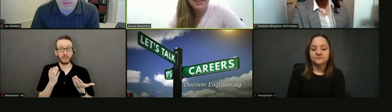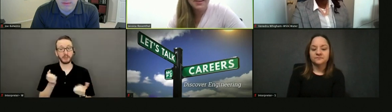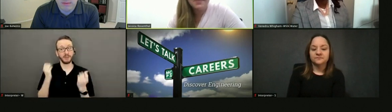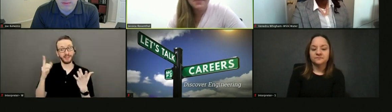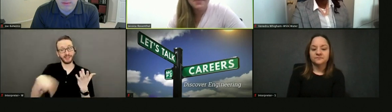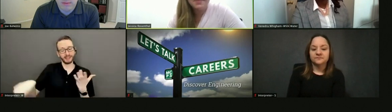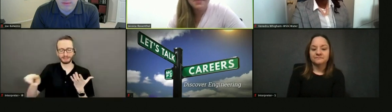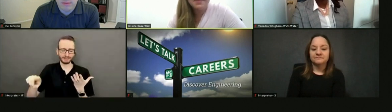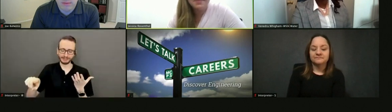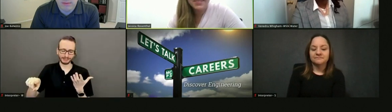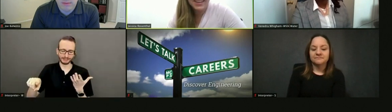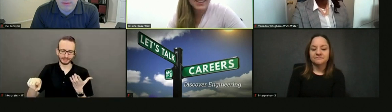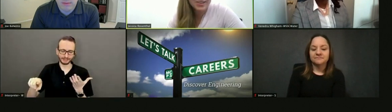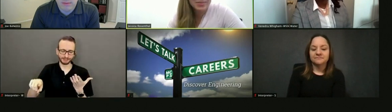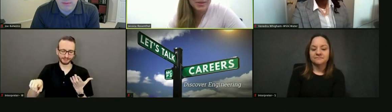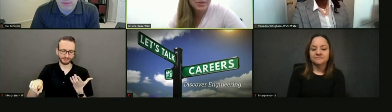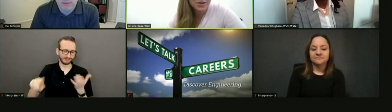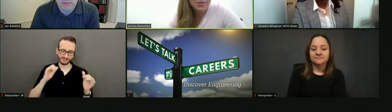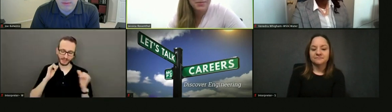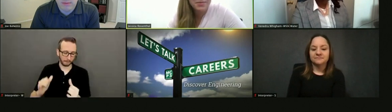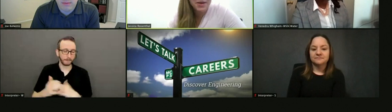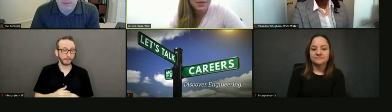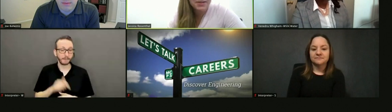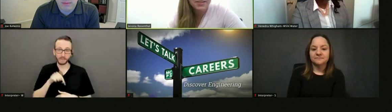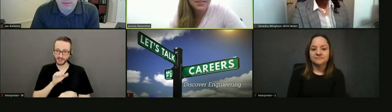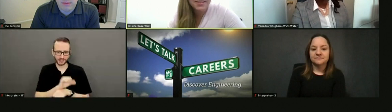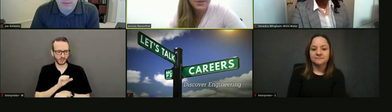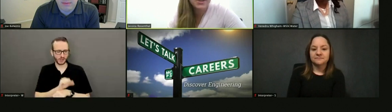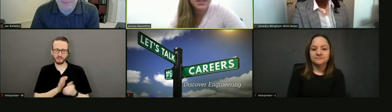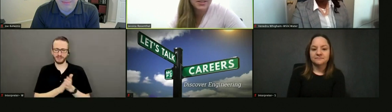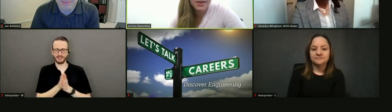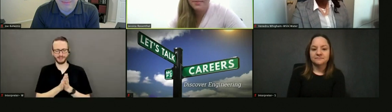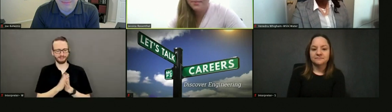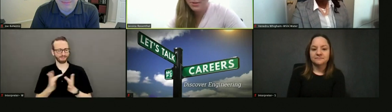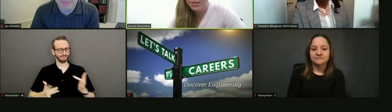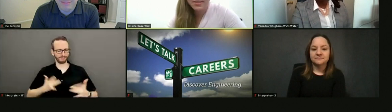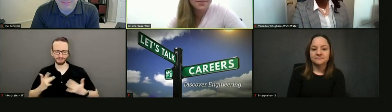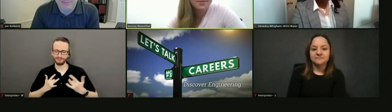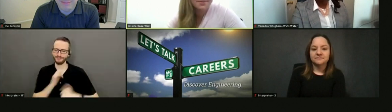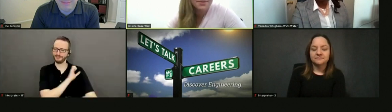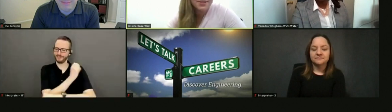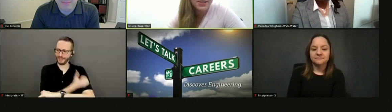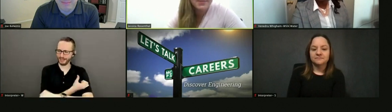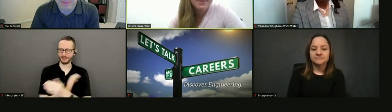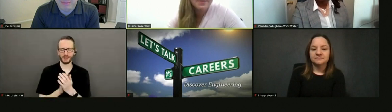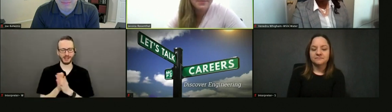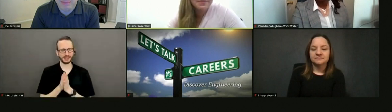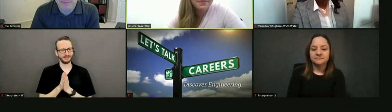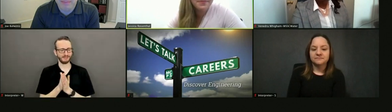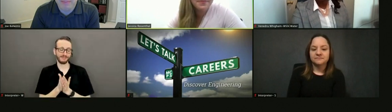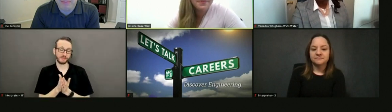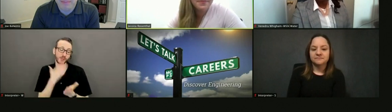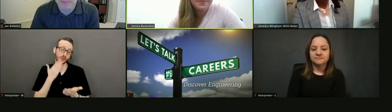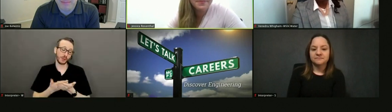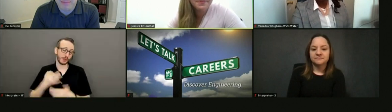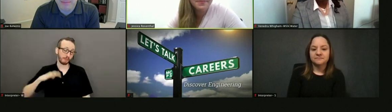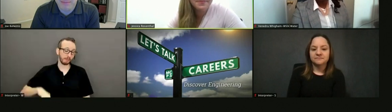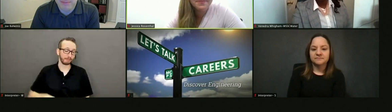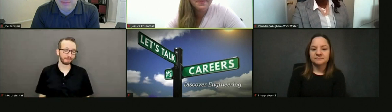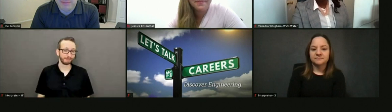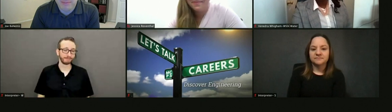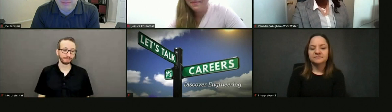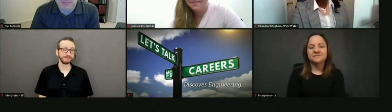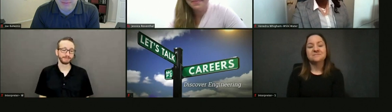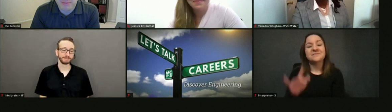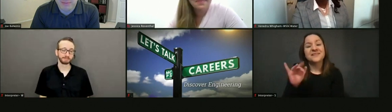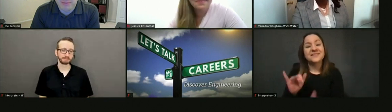say, but this job like totally pumps me up and energizes me, which is good.